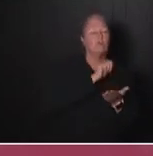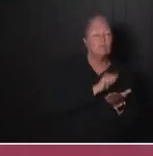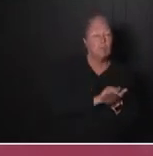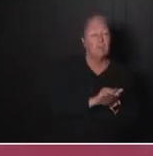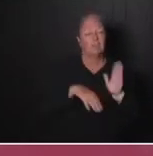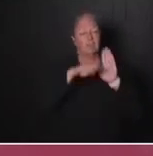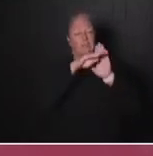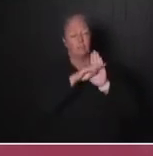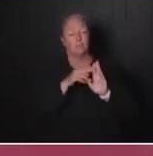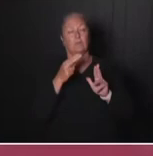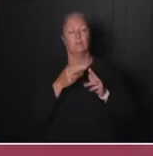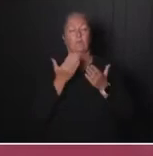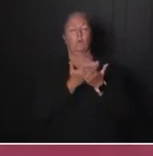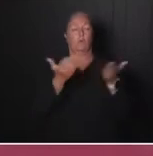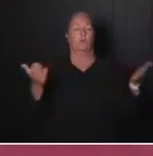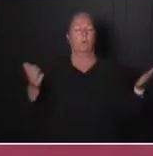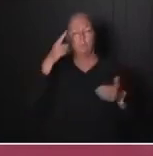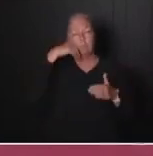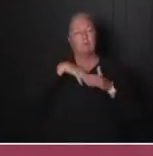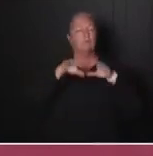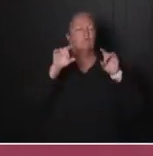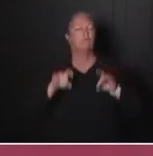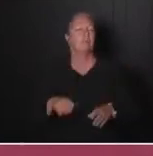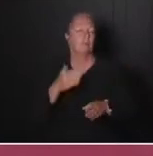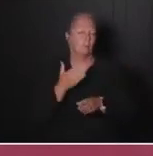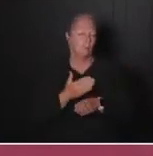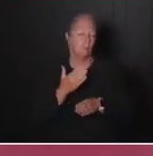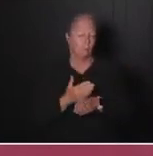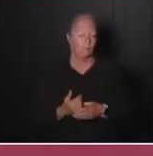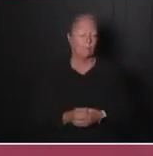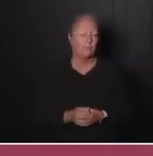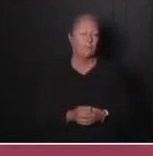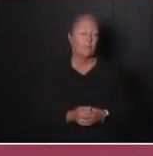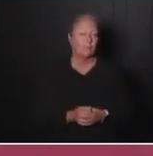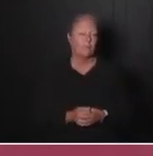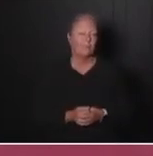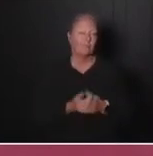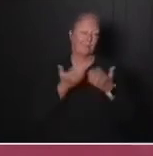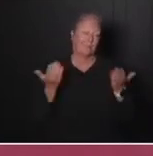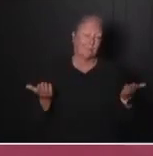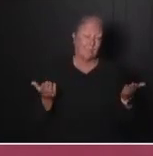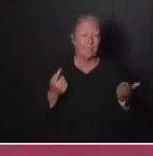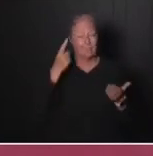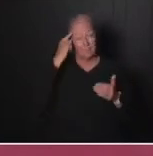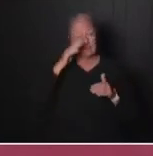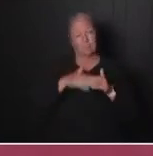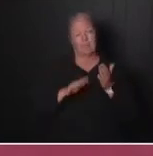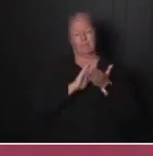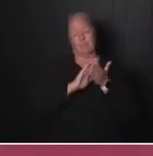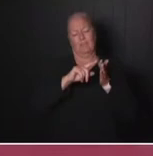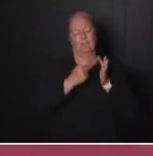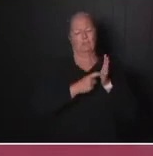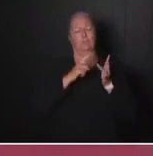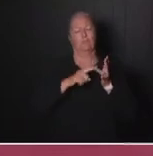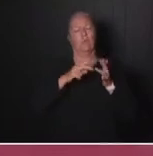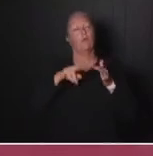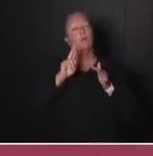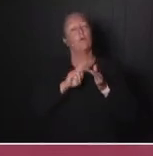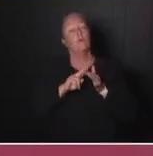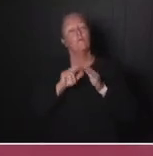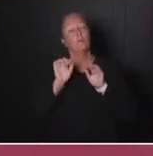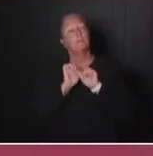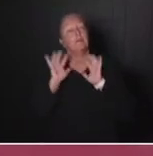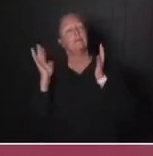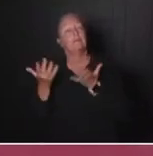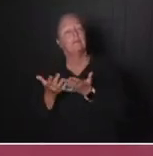working Australians. Chief amongst them would have been the heroes of the pandemic. We heard from one